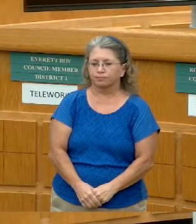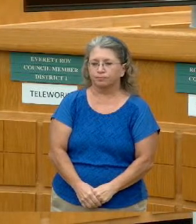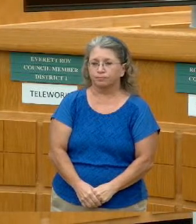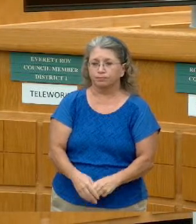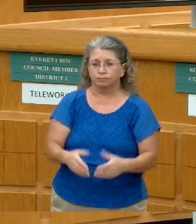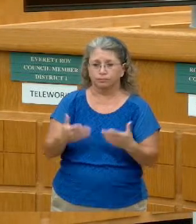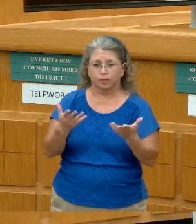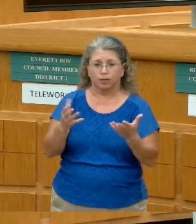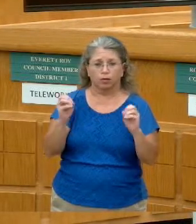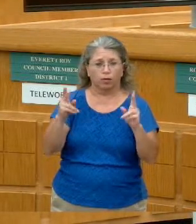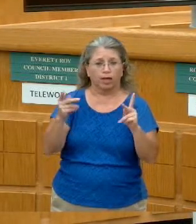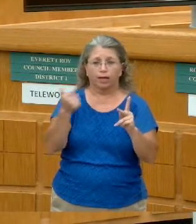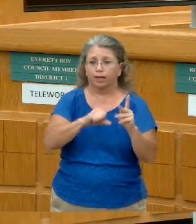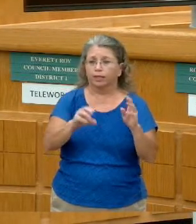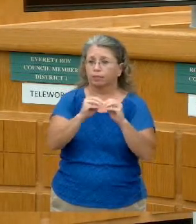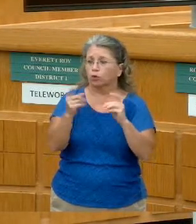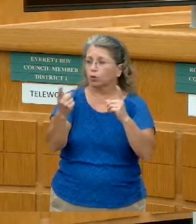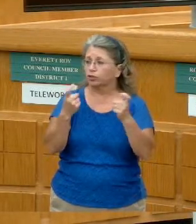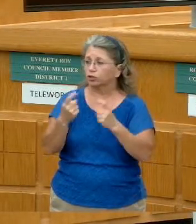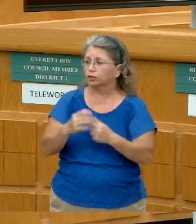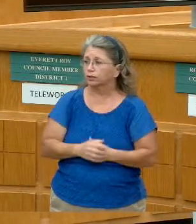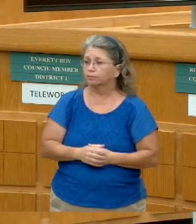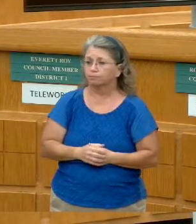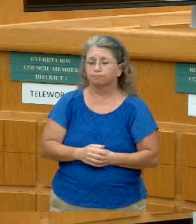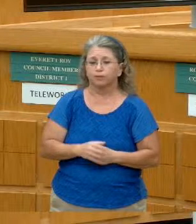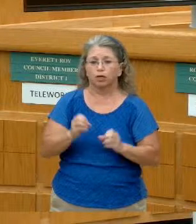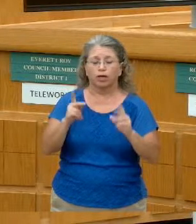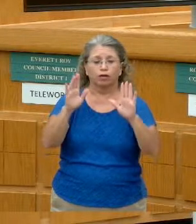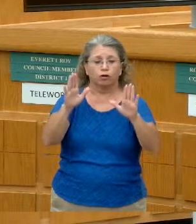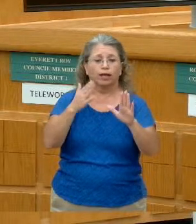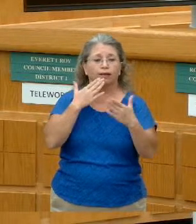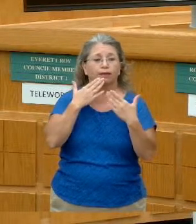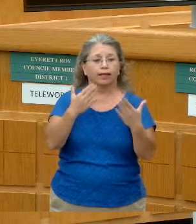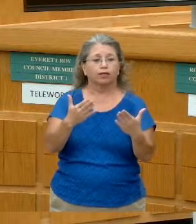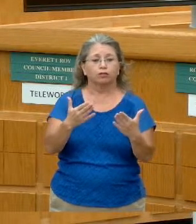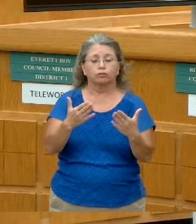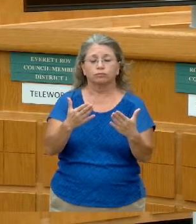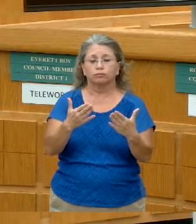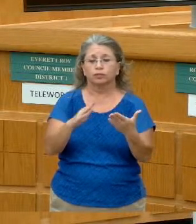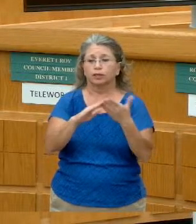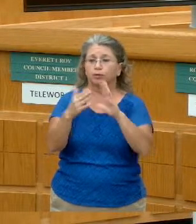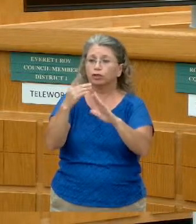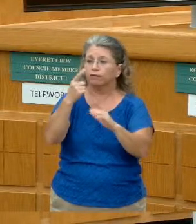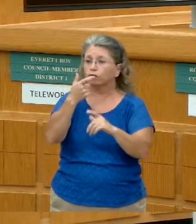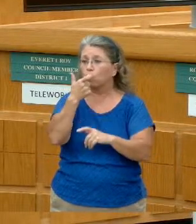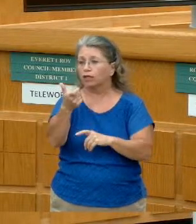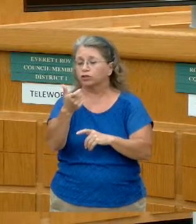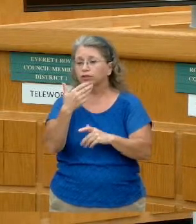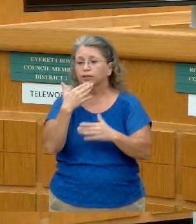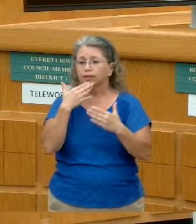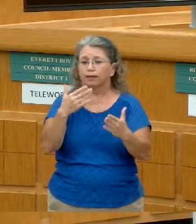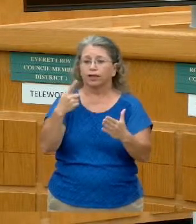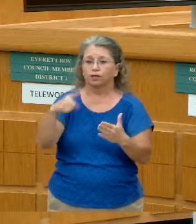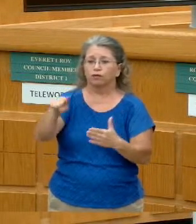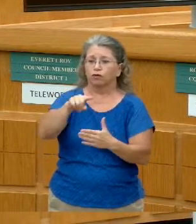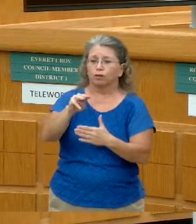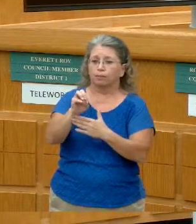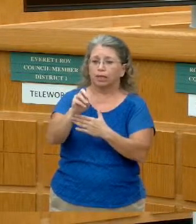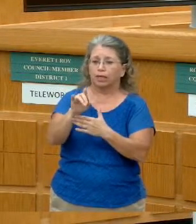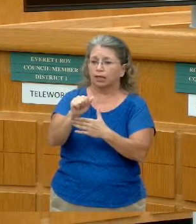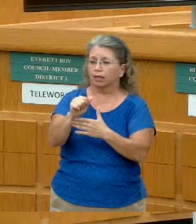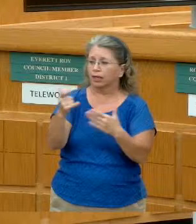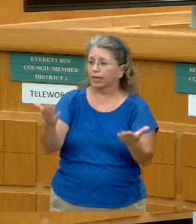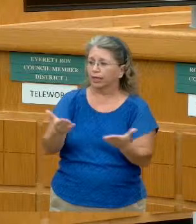Okay, do we have any other questions? Okay, great. Well, thank you, the community, for watching. Thank you for the media